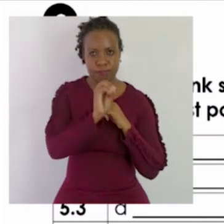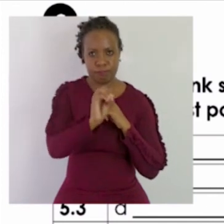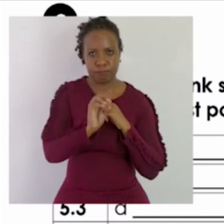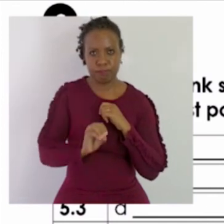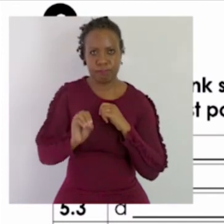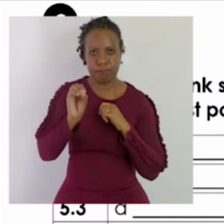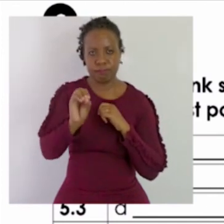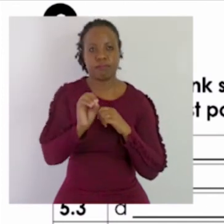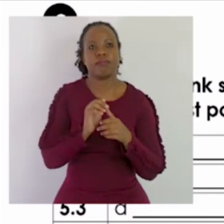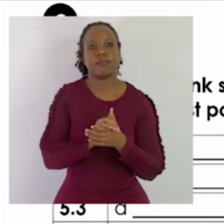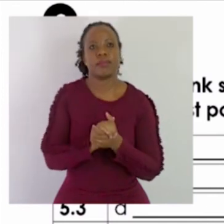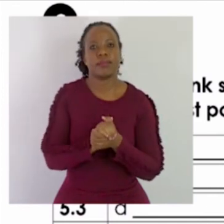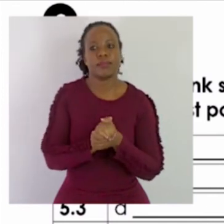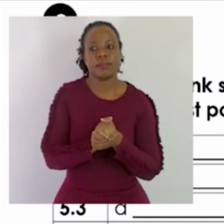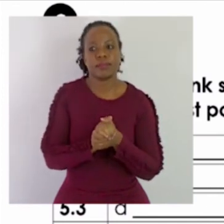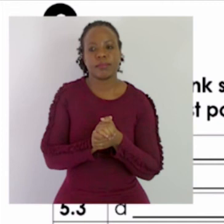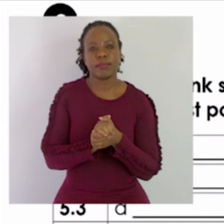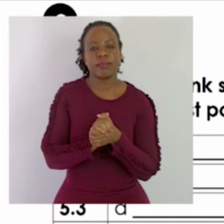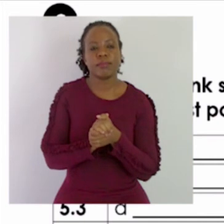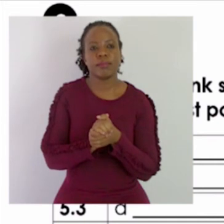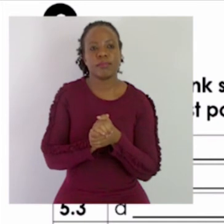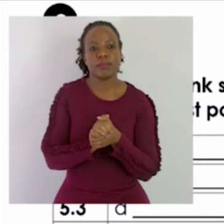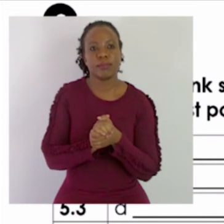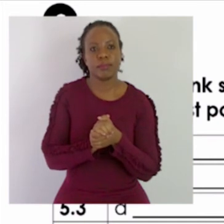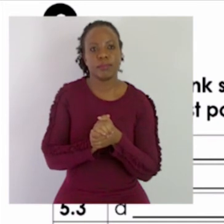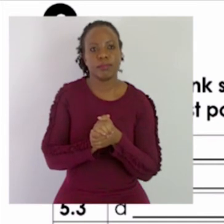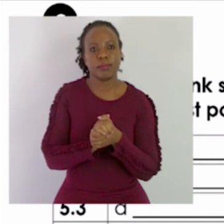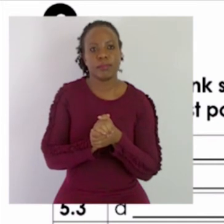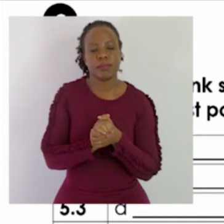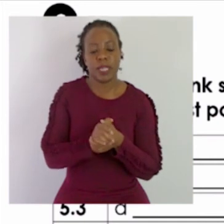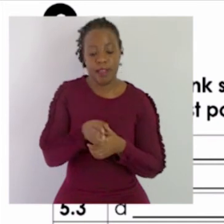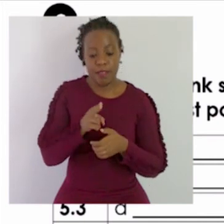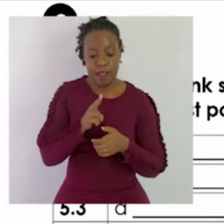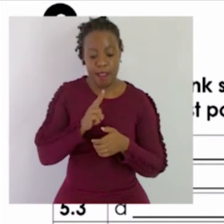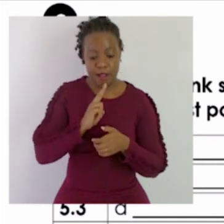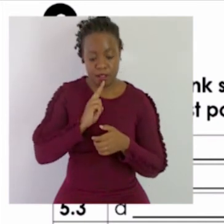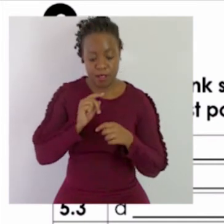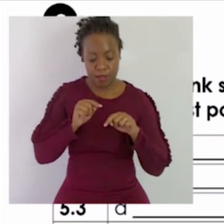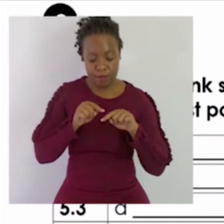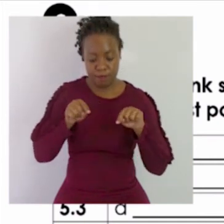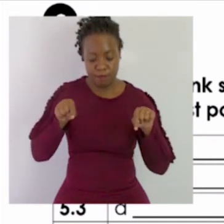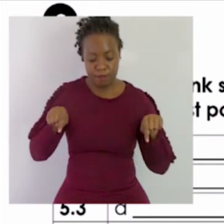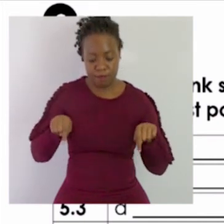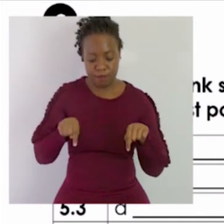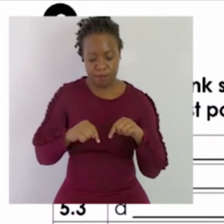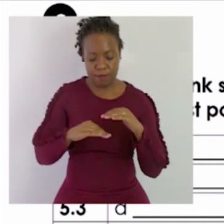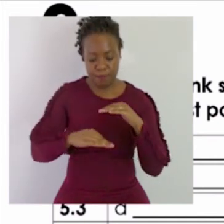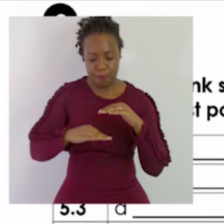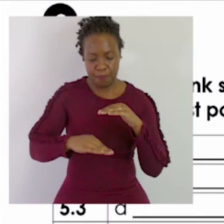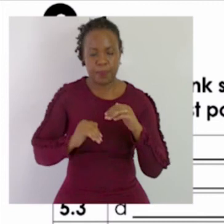noun. Right. The answers are given at the bottom. Army,